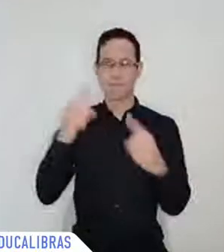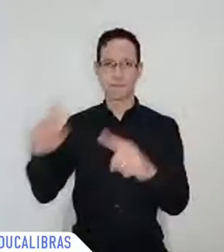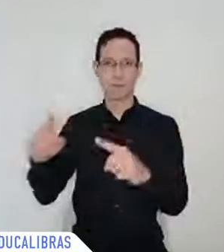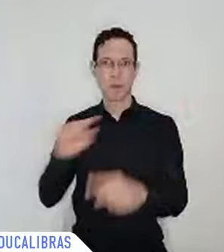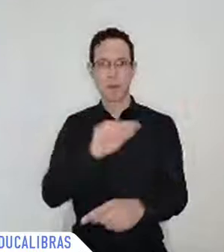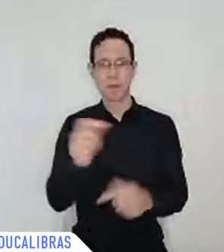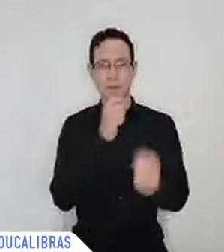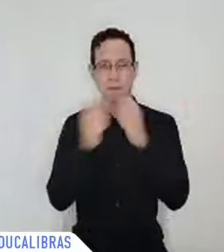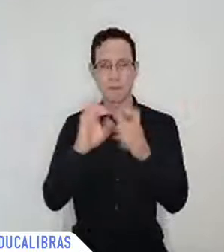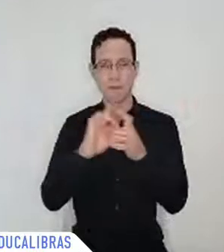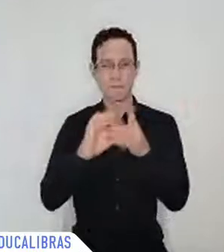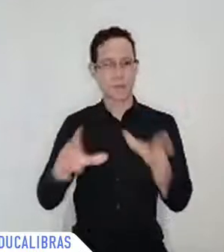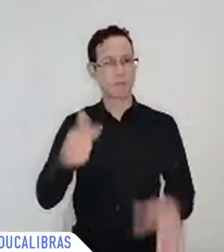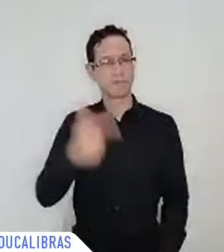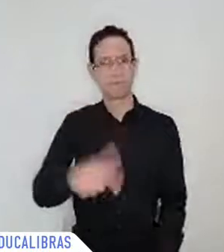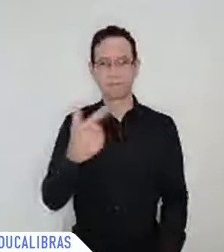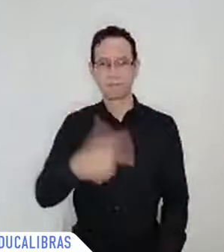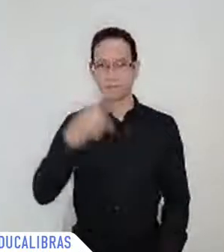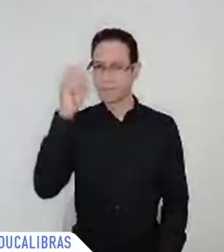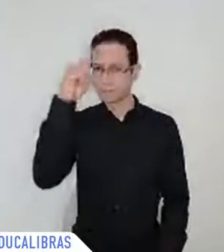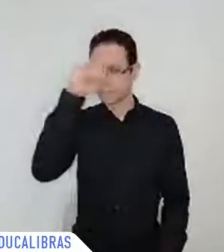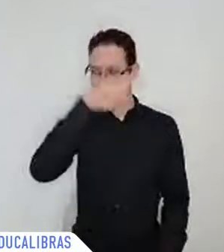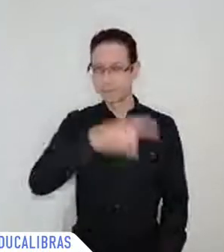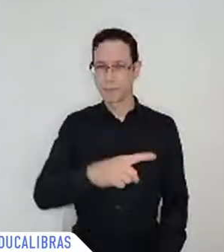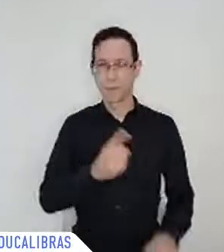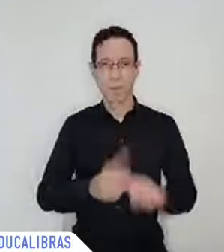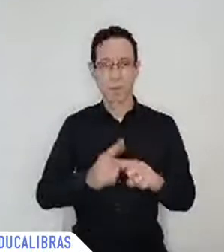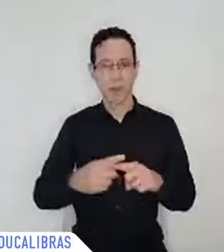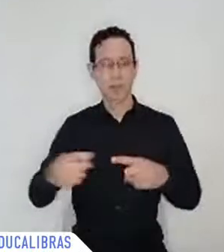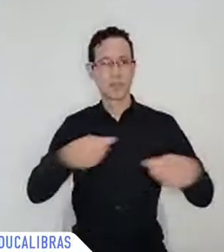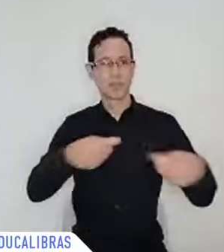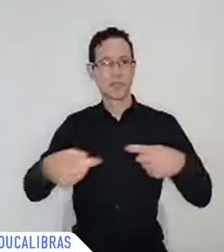greatest threats against